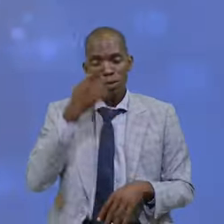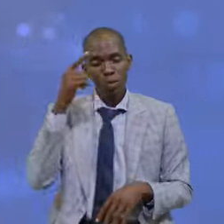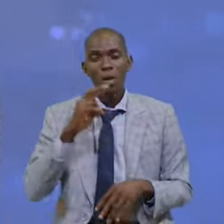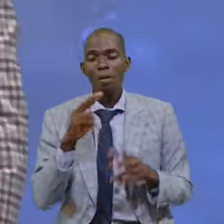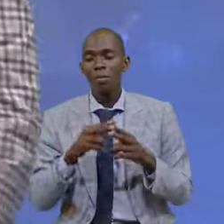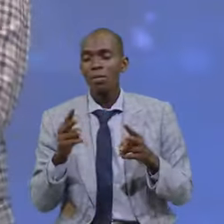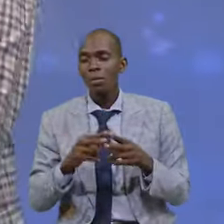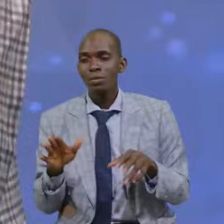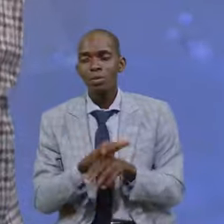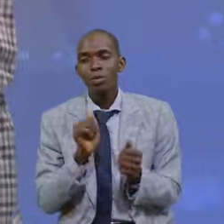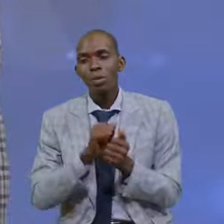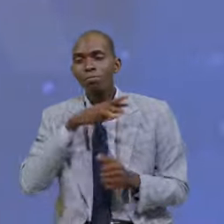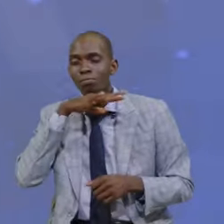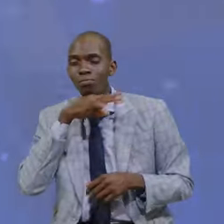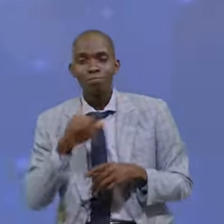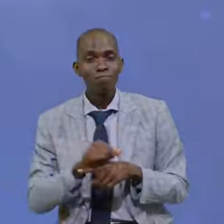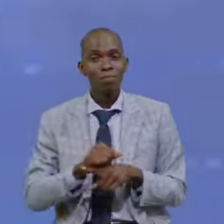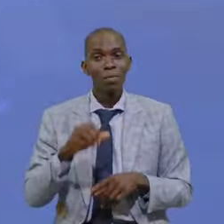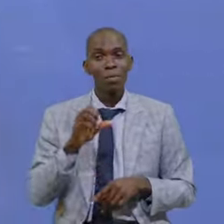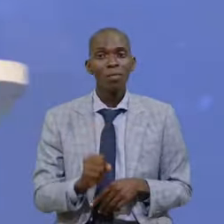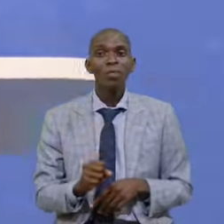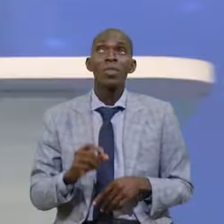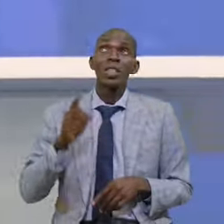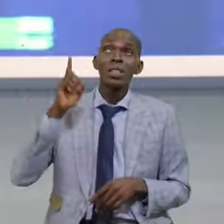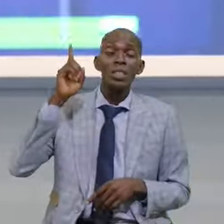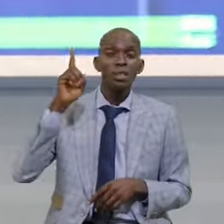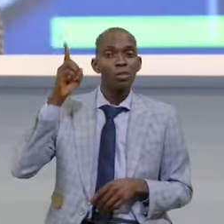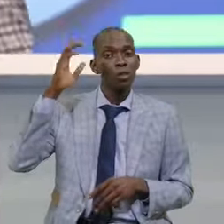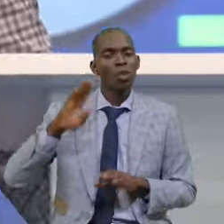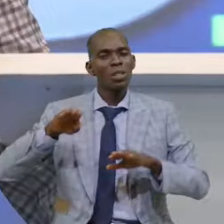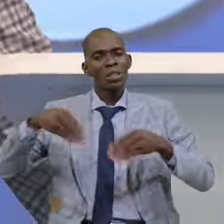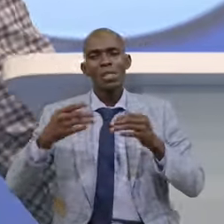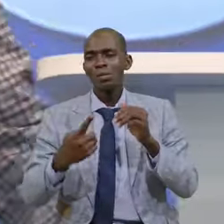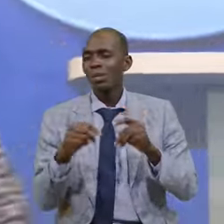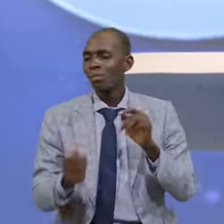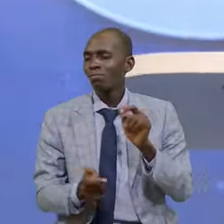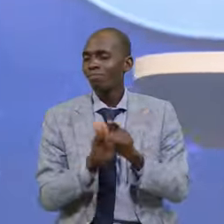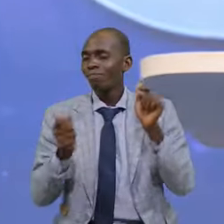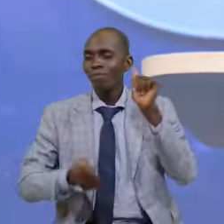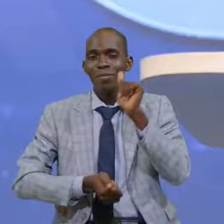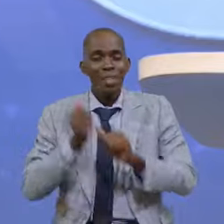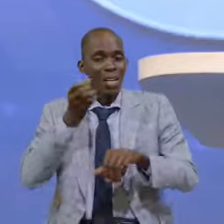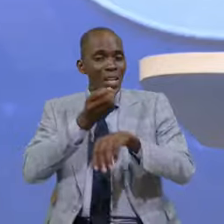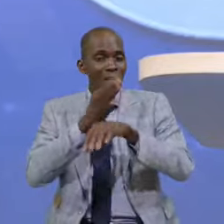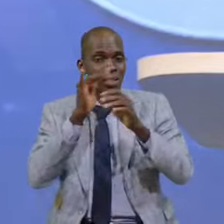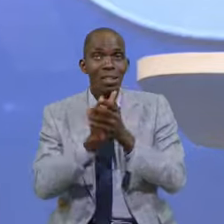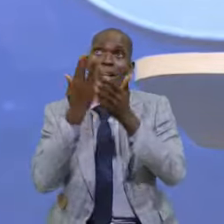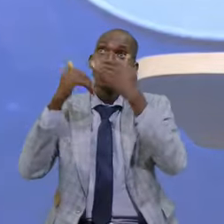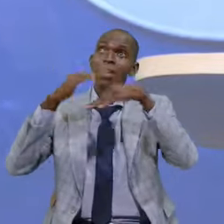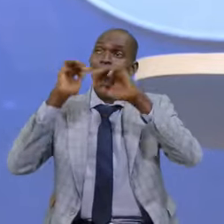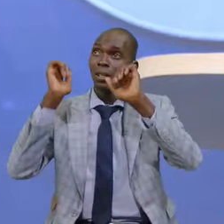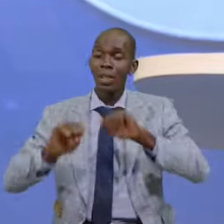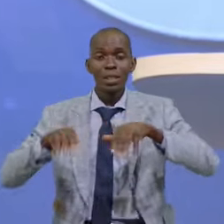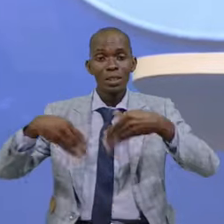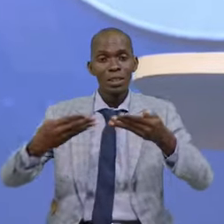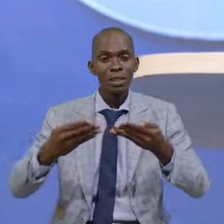were, he gave the greatest counselor that heaven can produce. He gave that